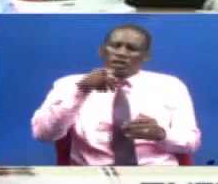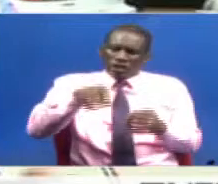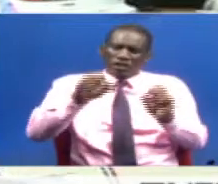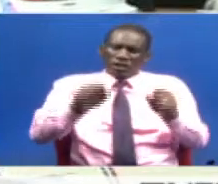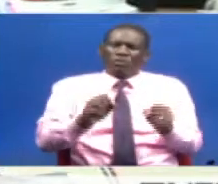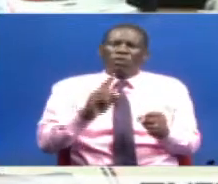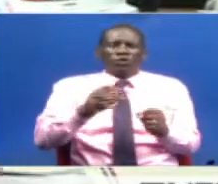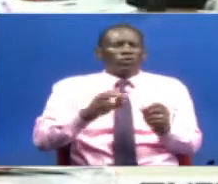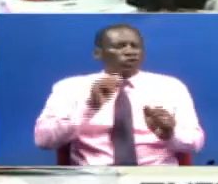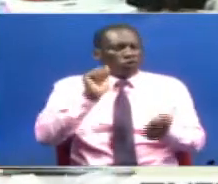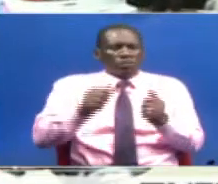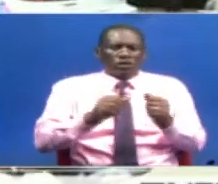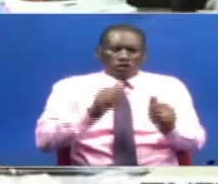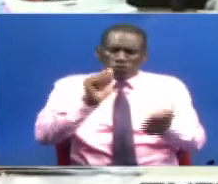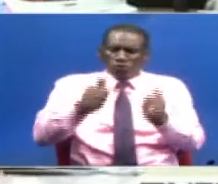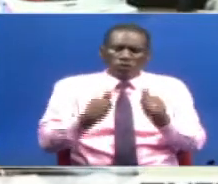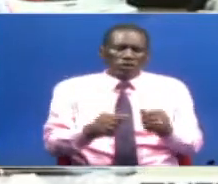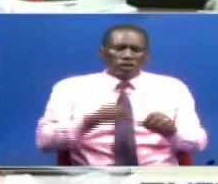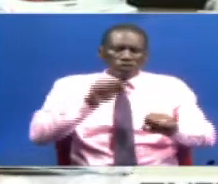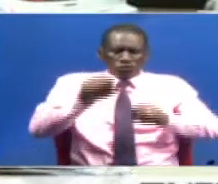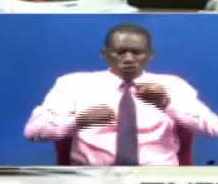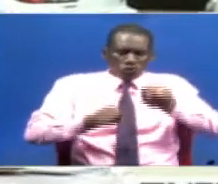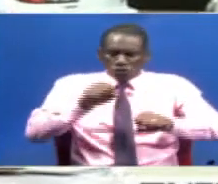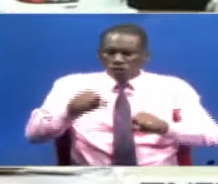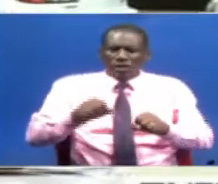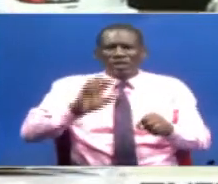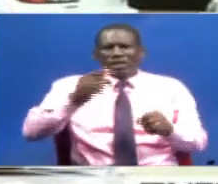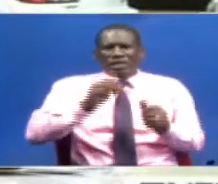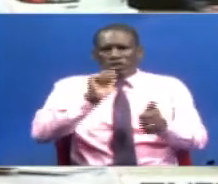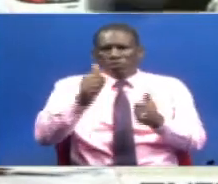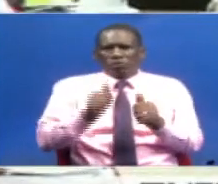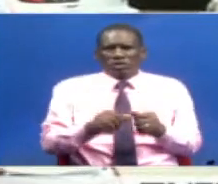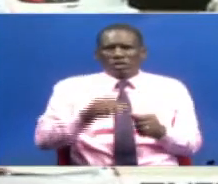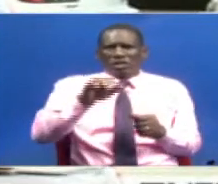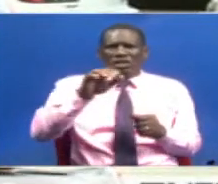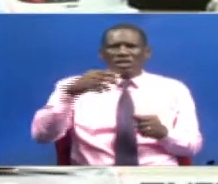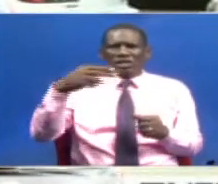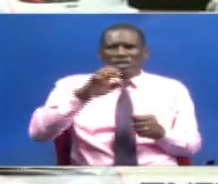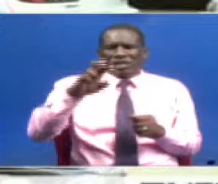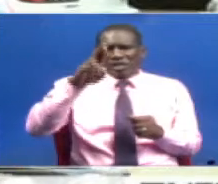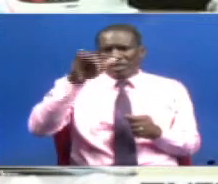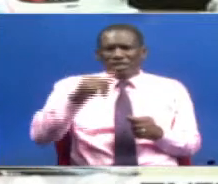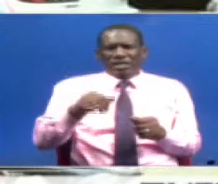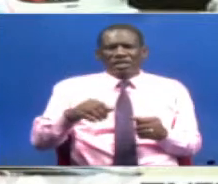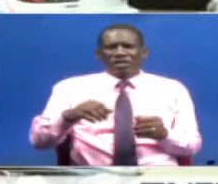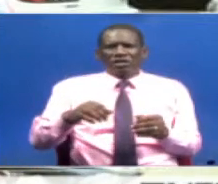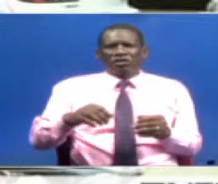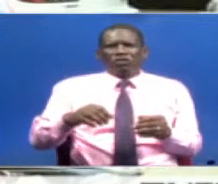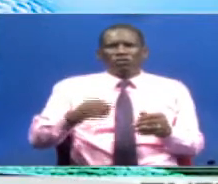most competitive sports in the Kenyan sports industry. Hilary Anakea for NMG Sports, Nairobi.